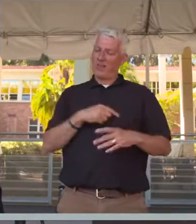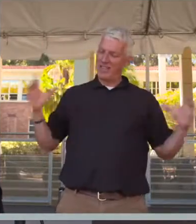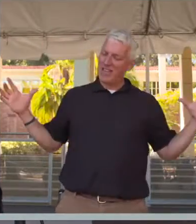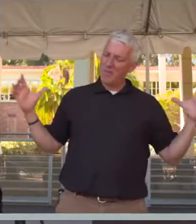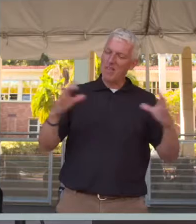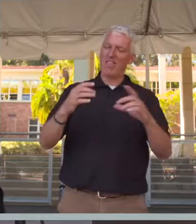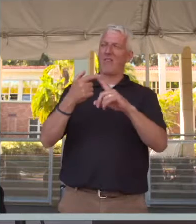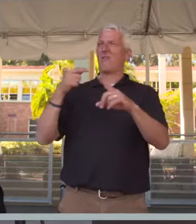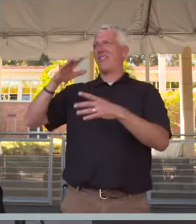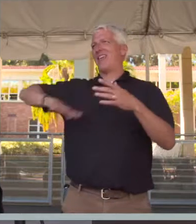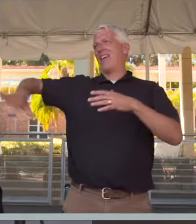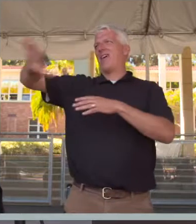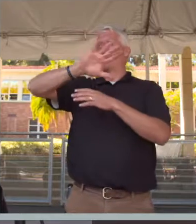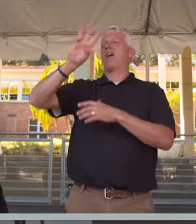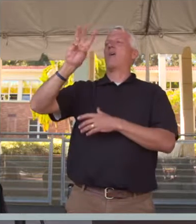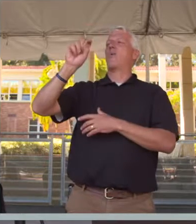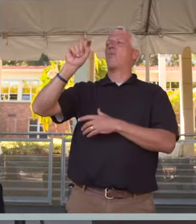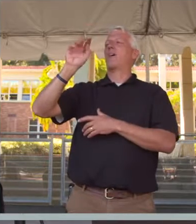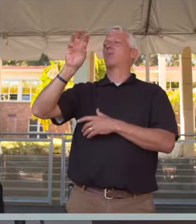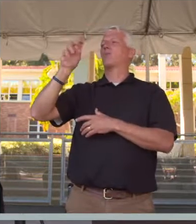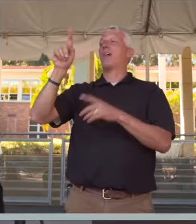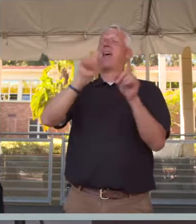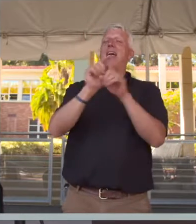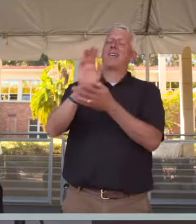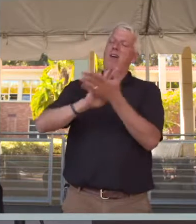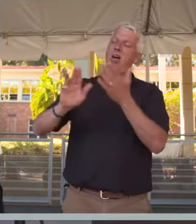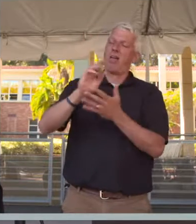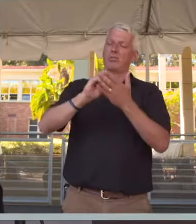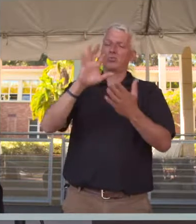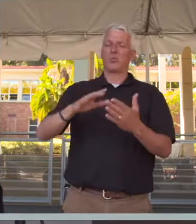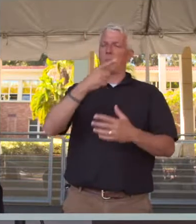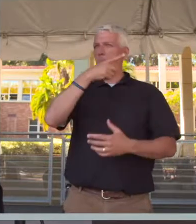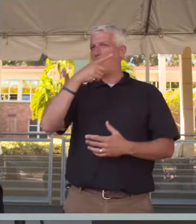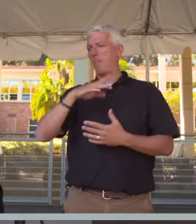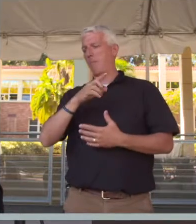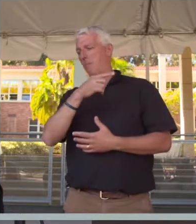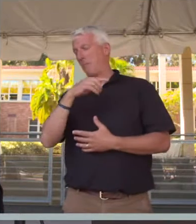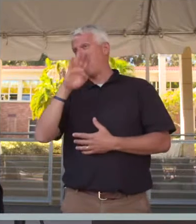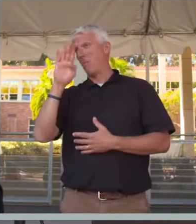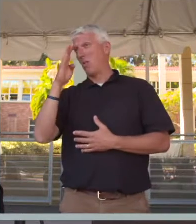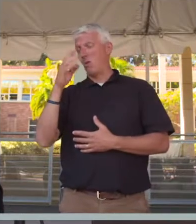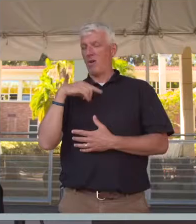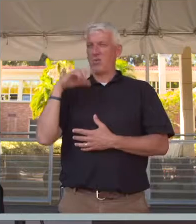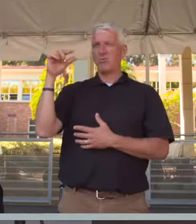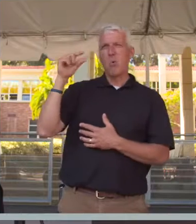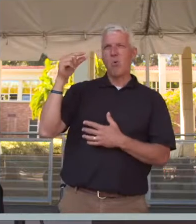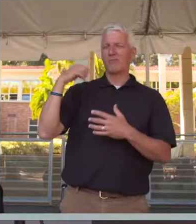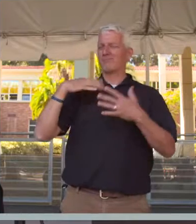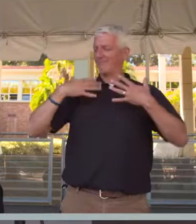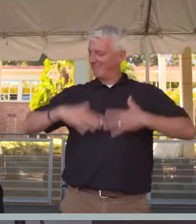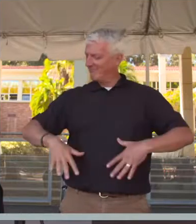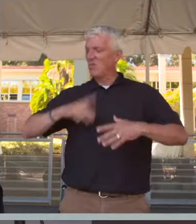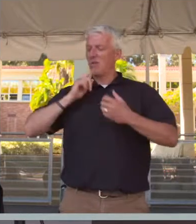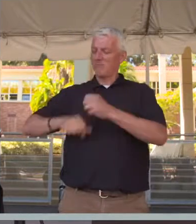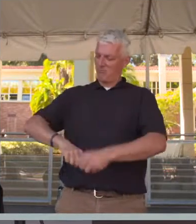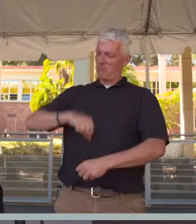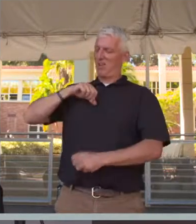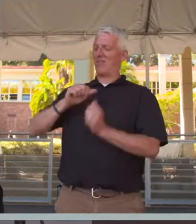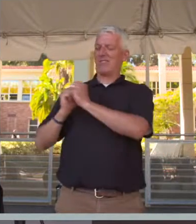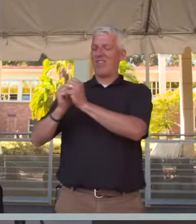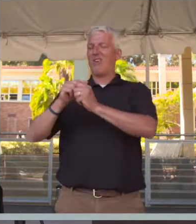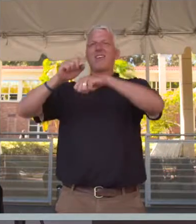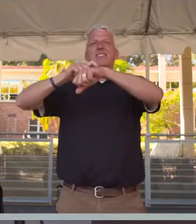kind of life to live the same one, as college students in blue and gold who all share the same fountain for 4 years. In our time at